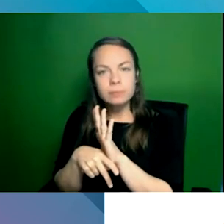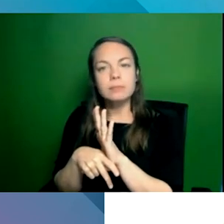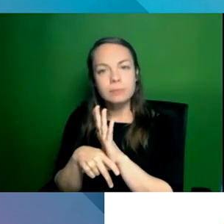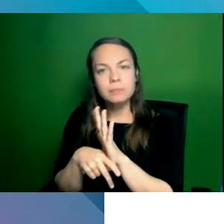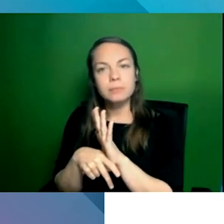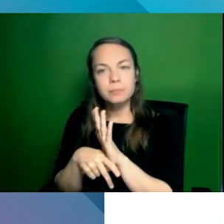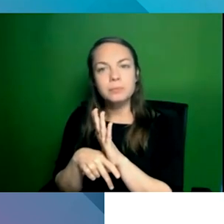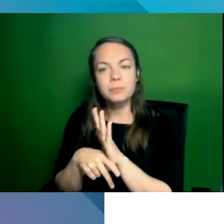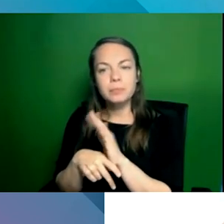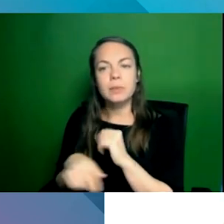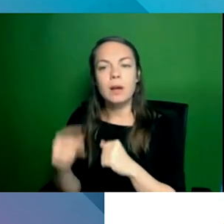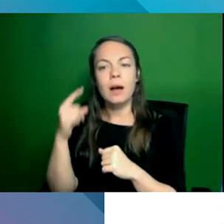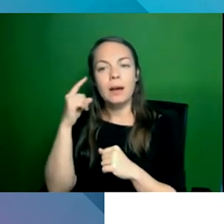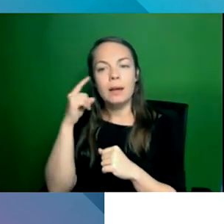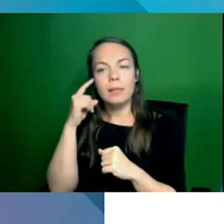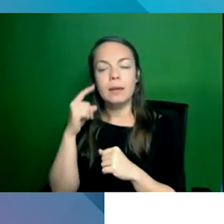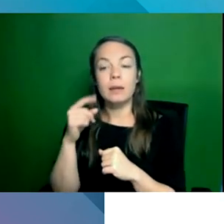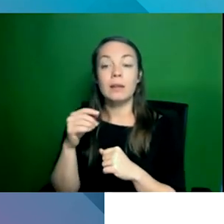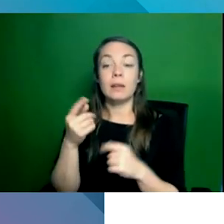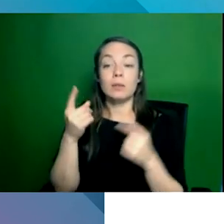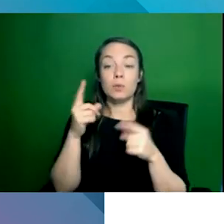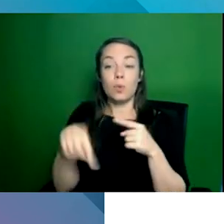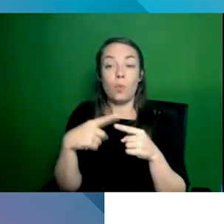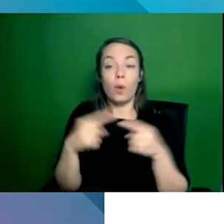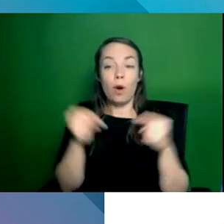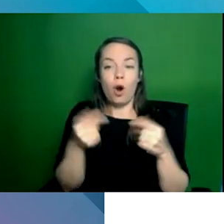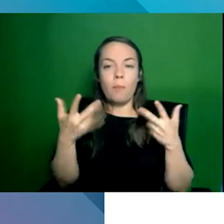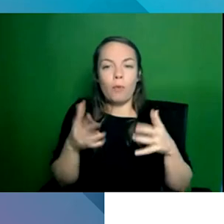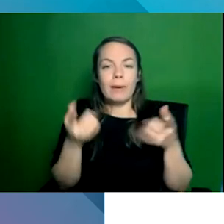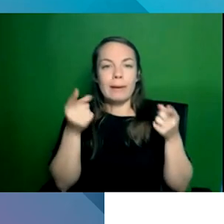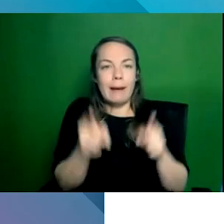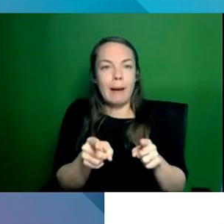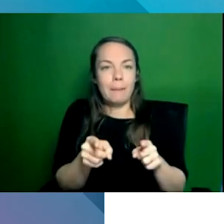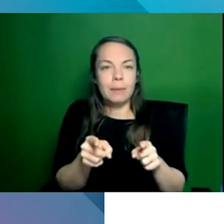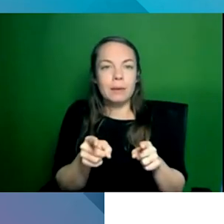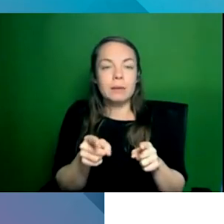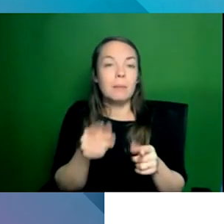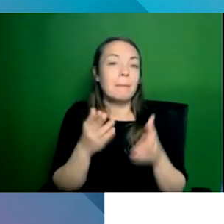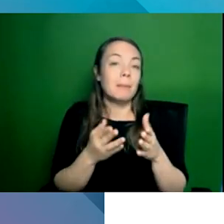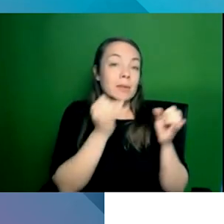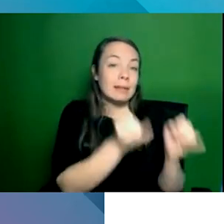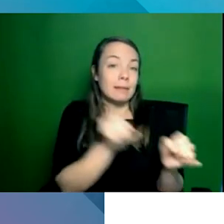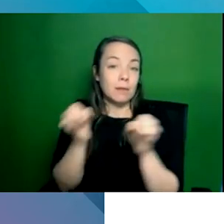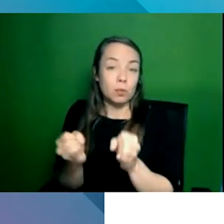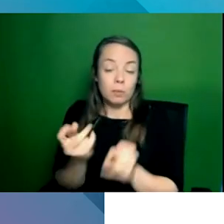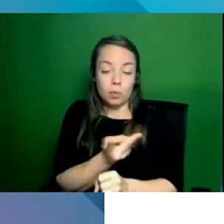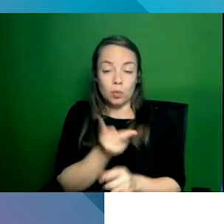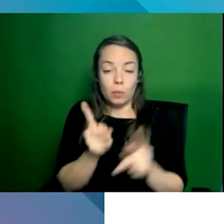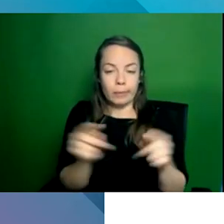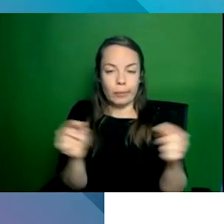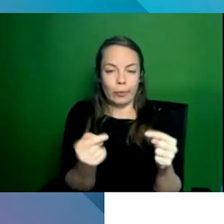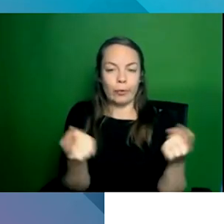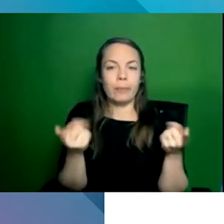of harm has occurred individually, between two individuals, and more so